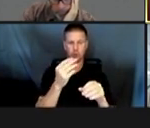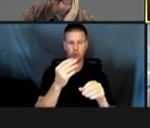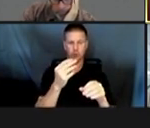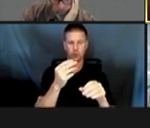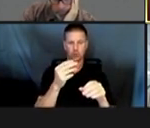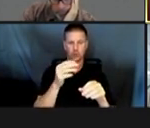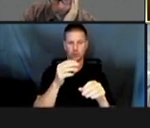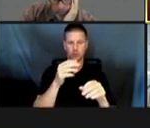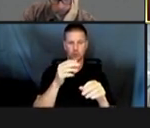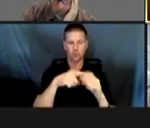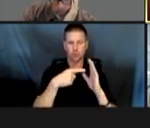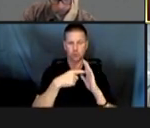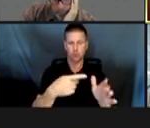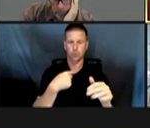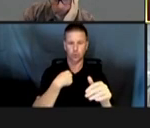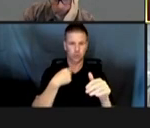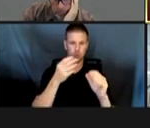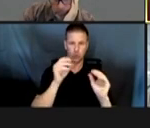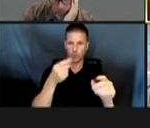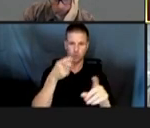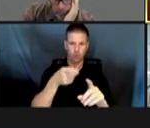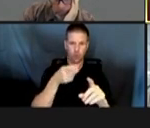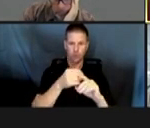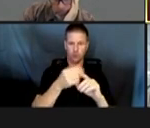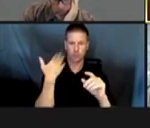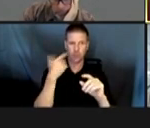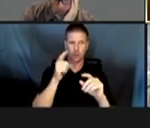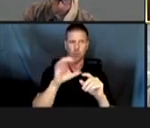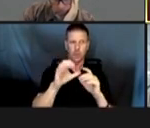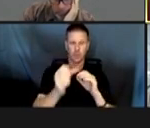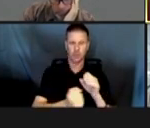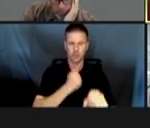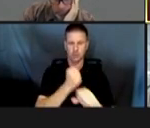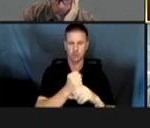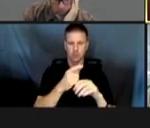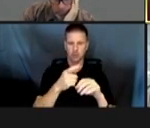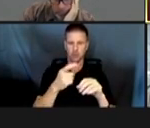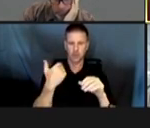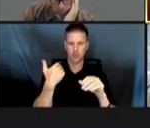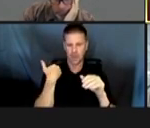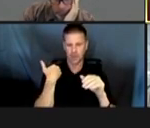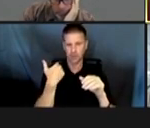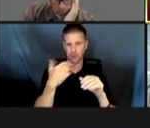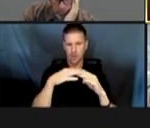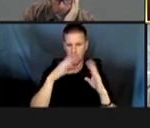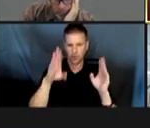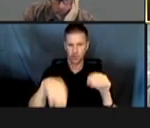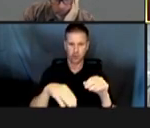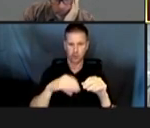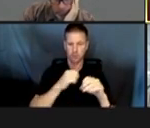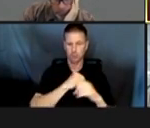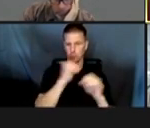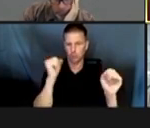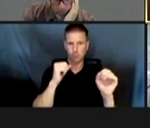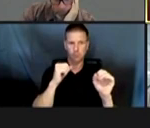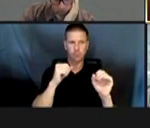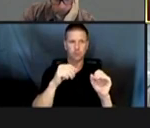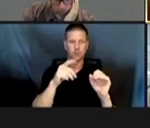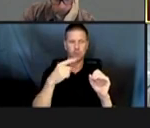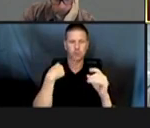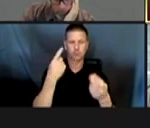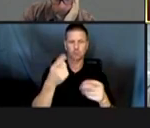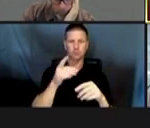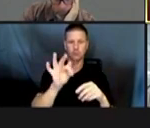show that we at no point in the past 100 years have had a housing boom since the